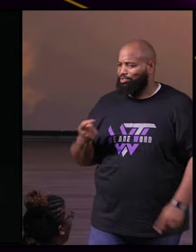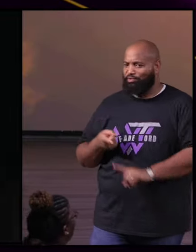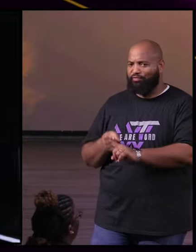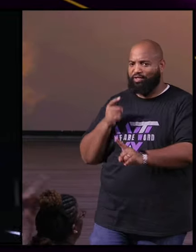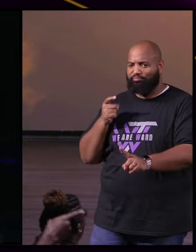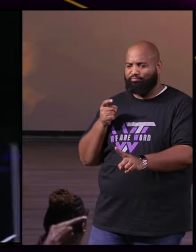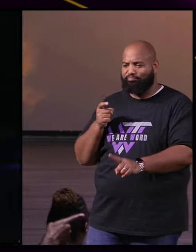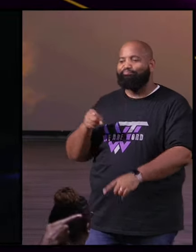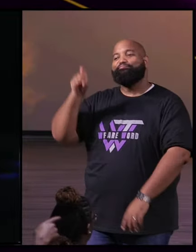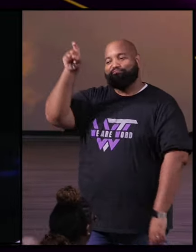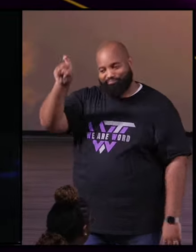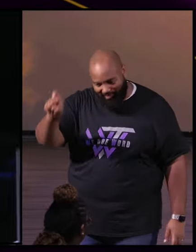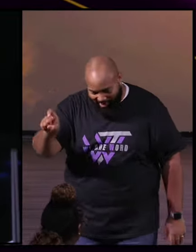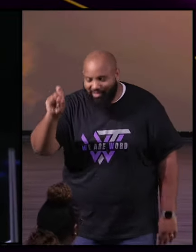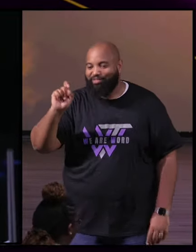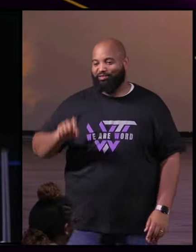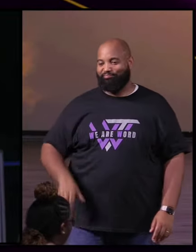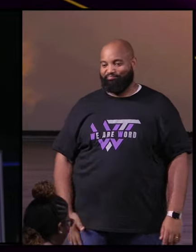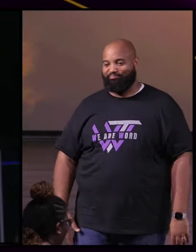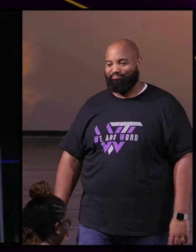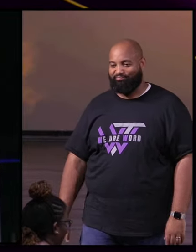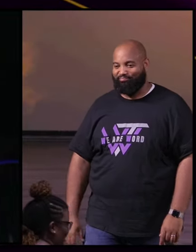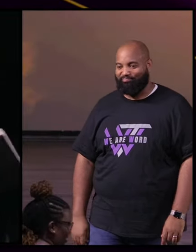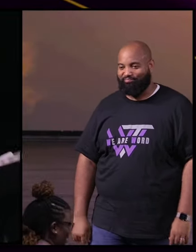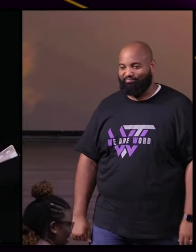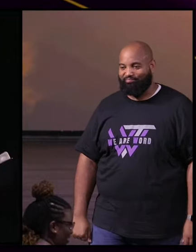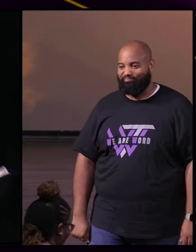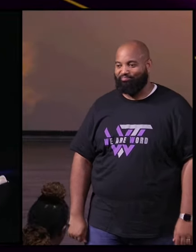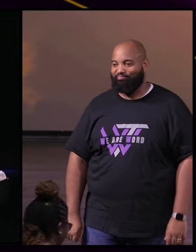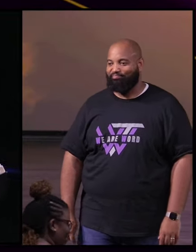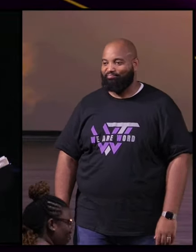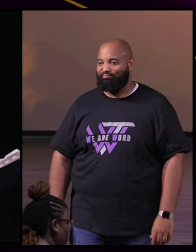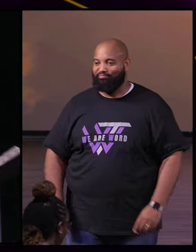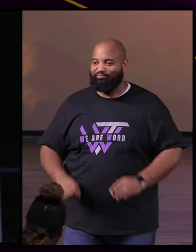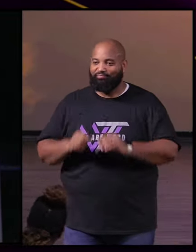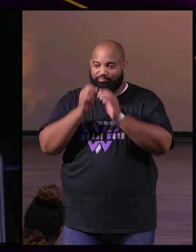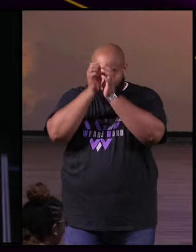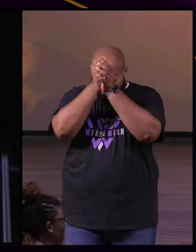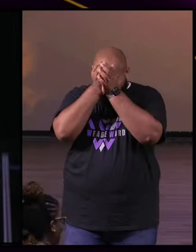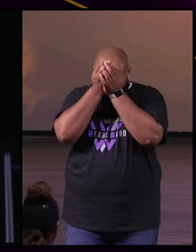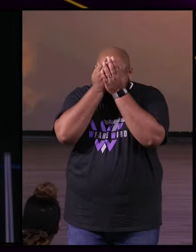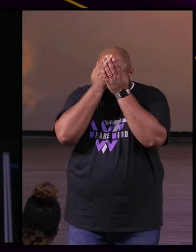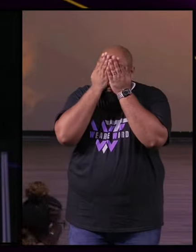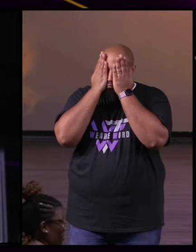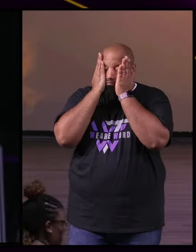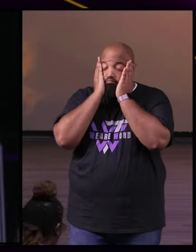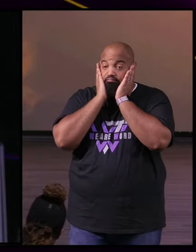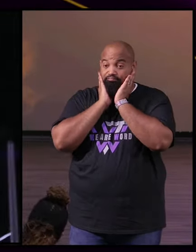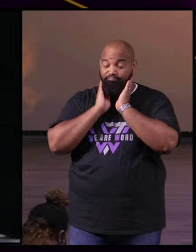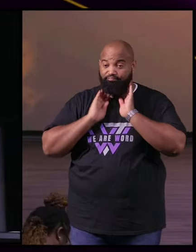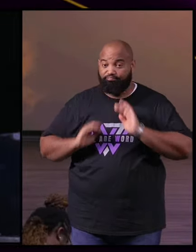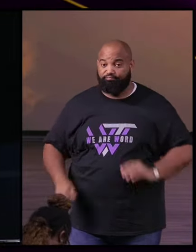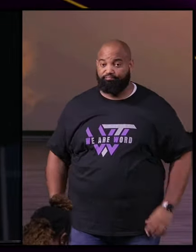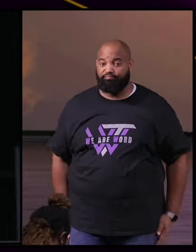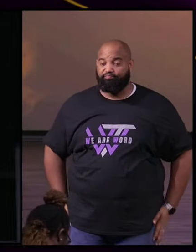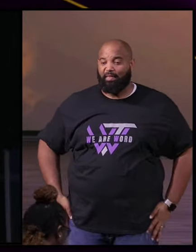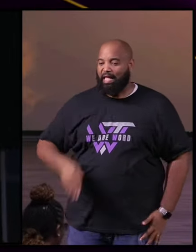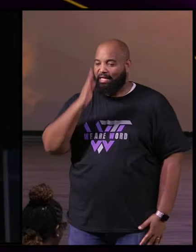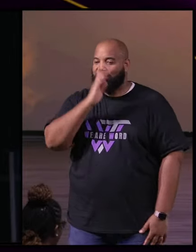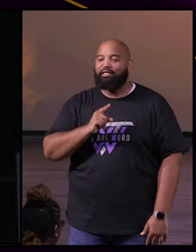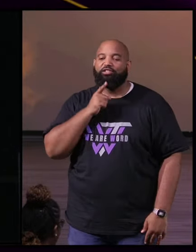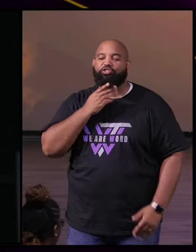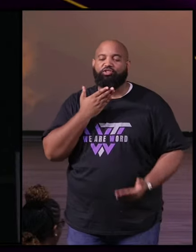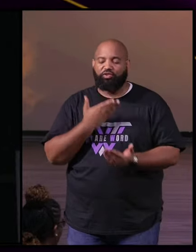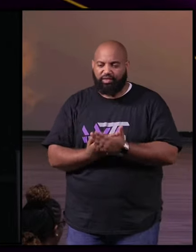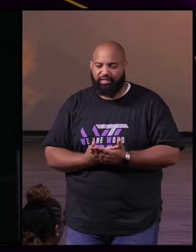from? He was able to take her when he went to Egypt. God is so good that he'll let